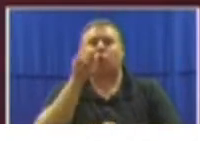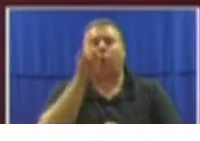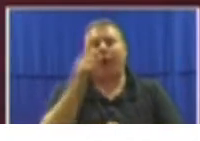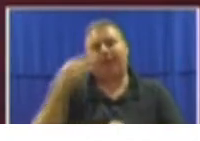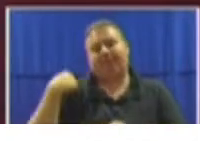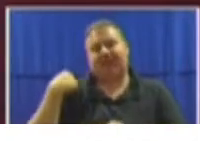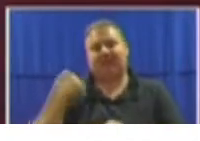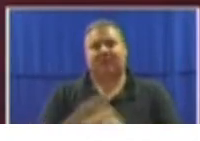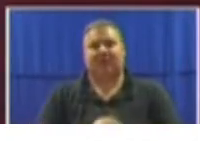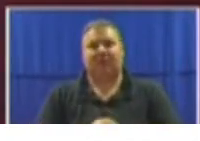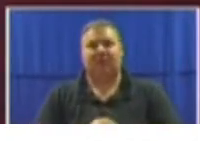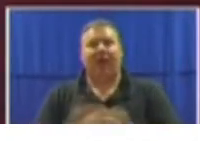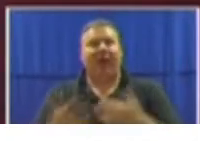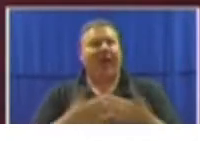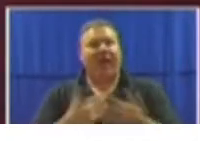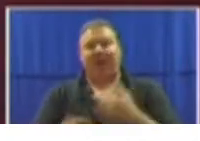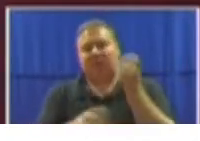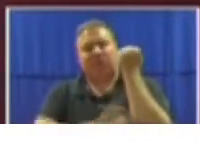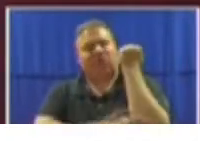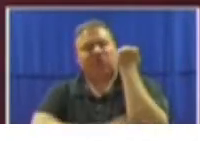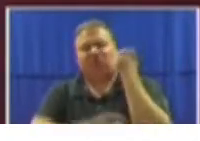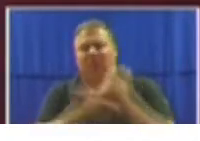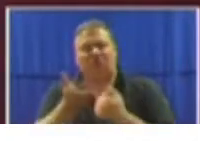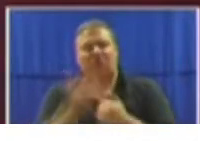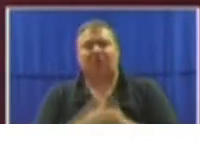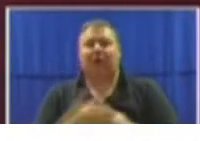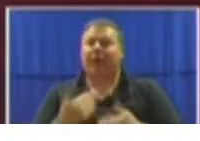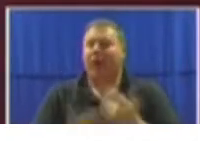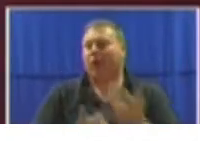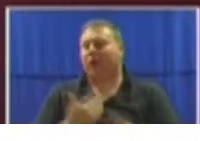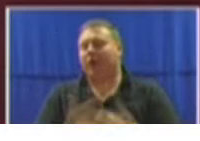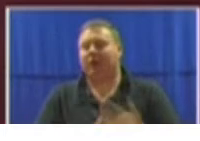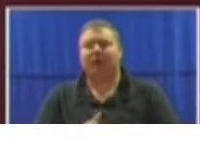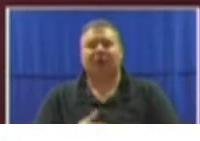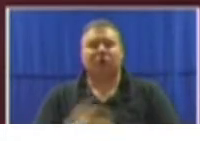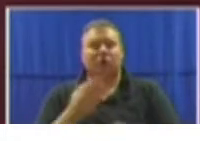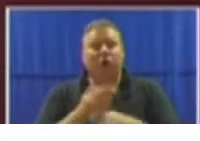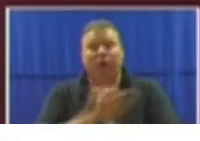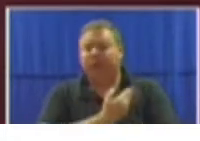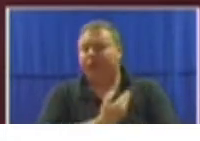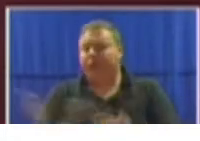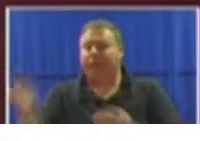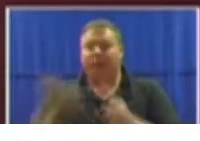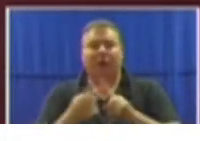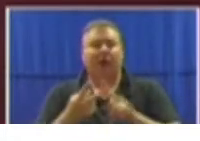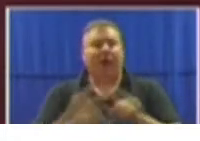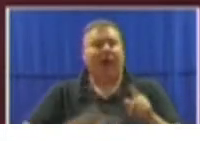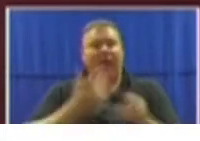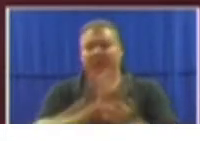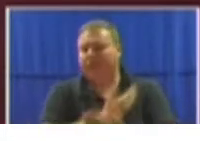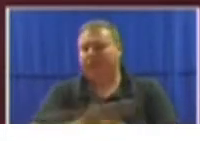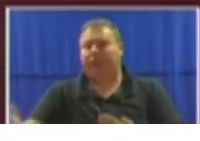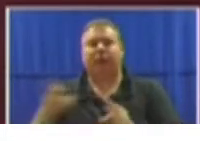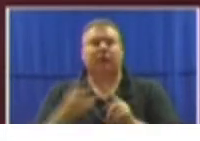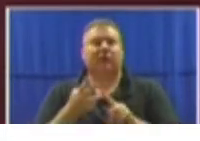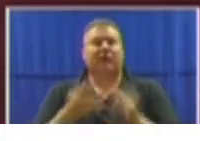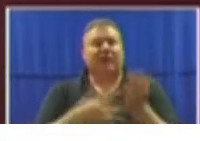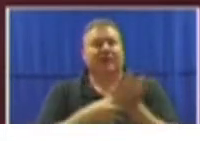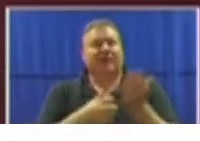has ever been held accountable, they just carry on, wiping out jobs, destroying lives, and then living up on taxpayer